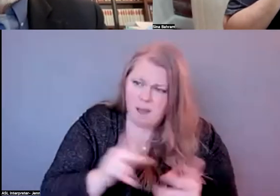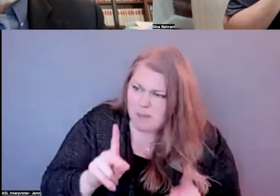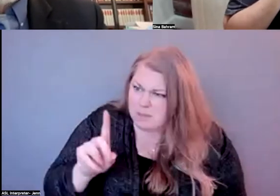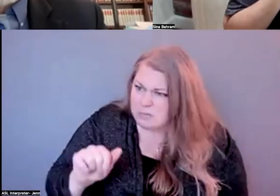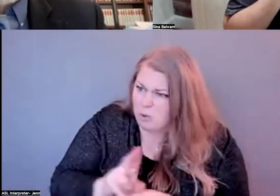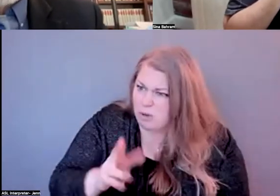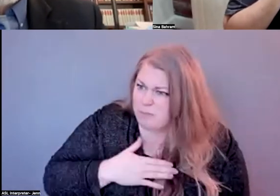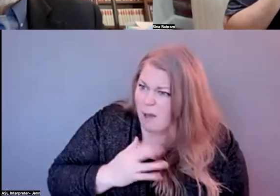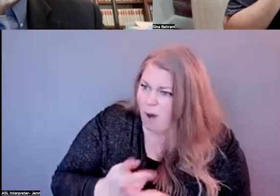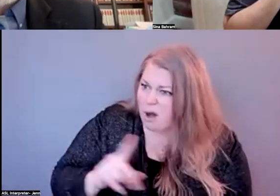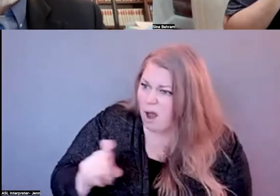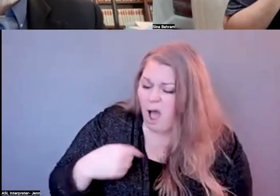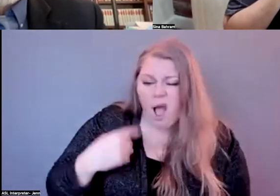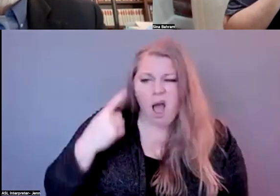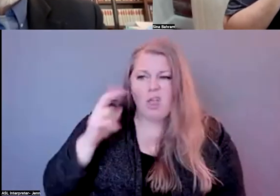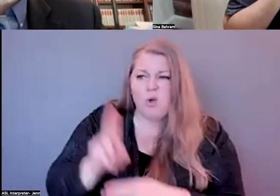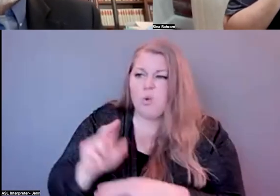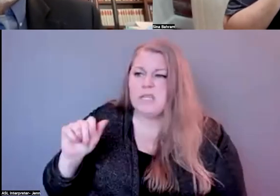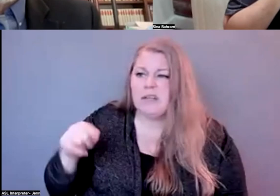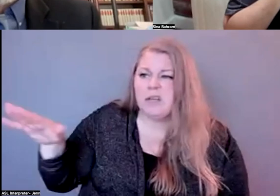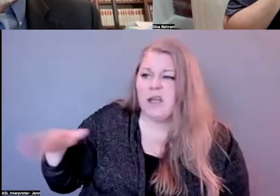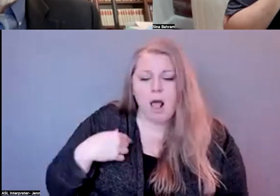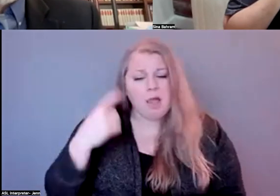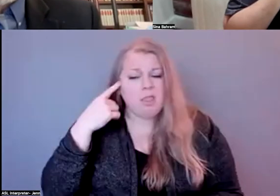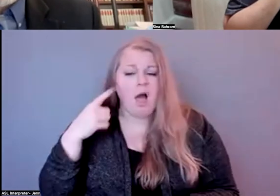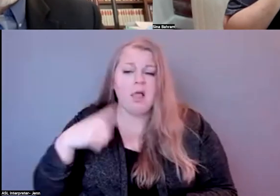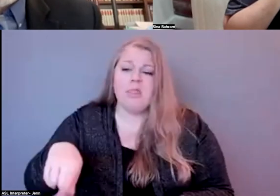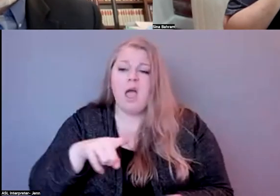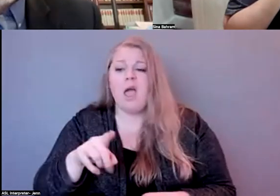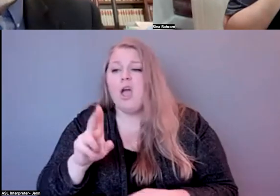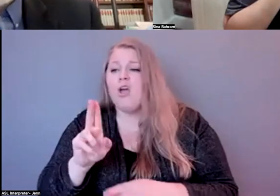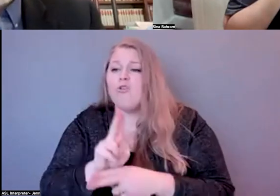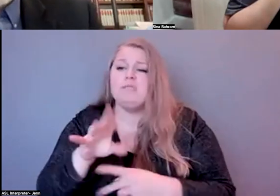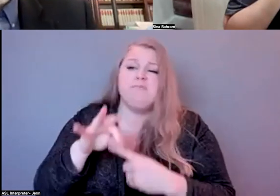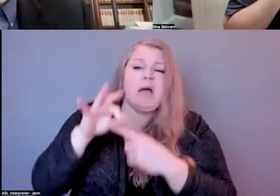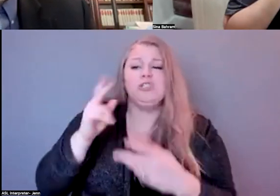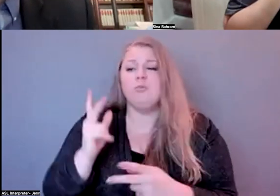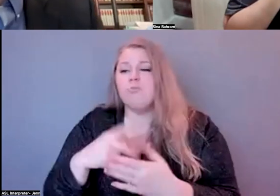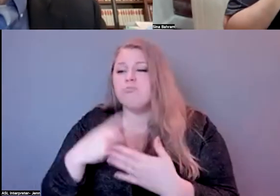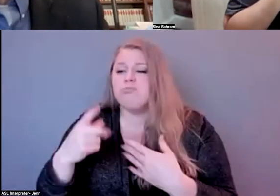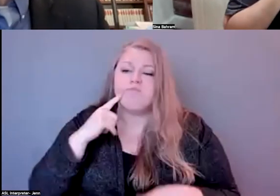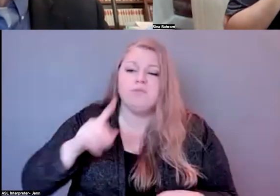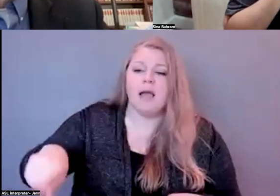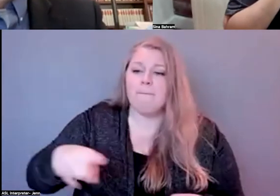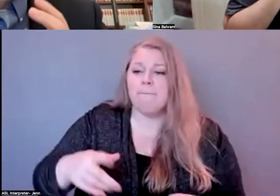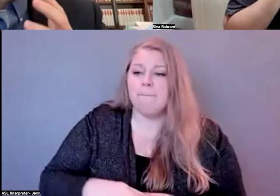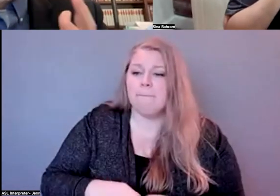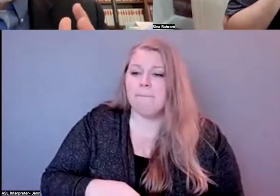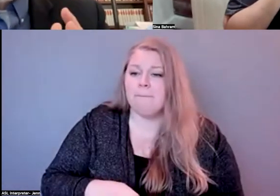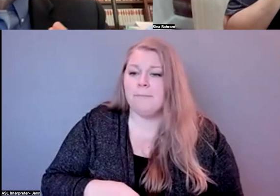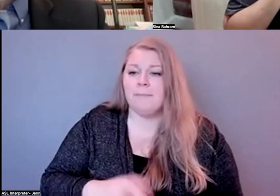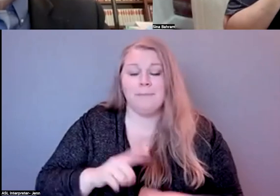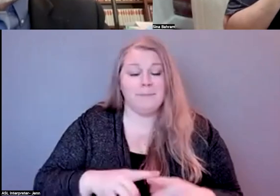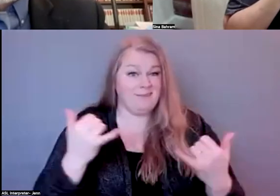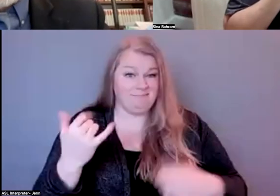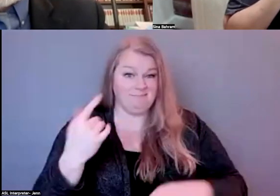product. I thought they used AT, or I thought that they made special products for those people. And in this day and